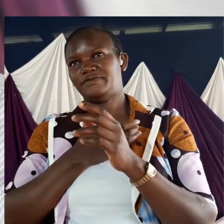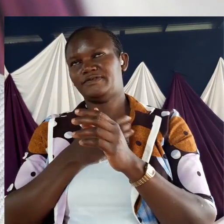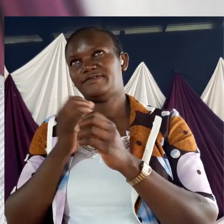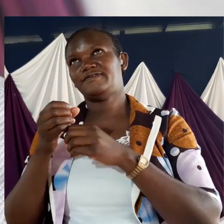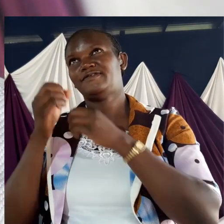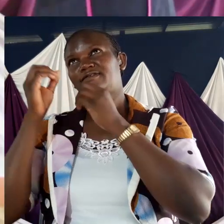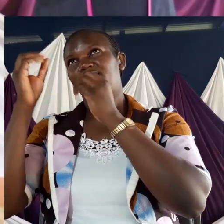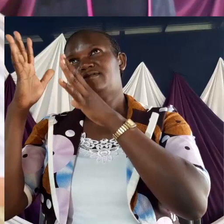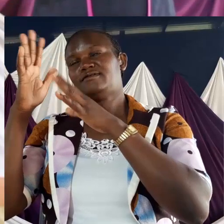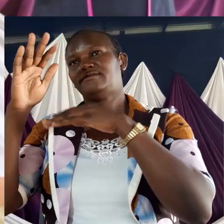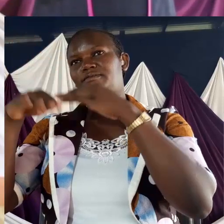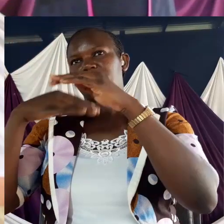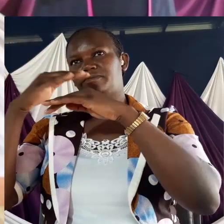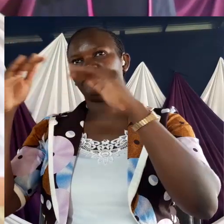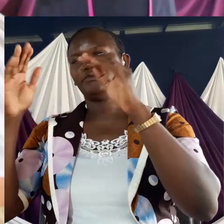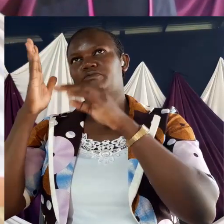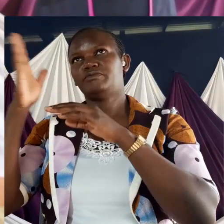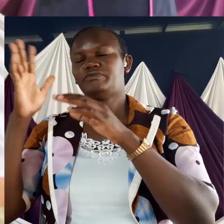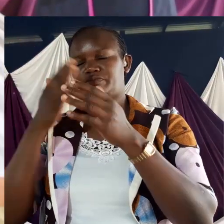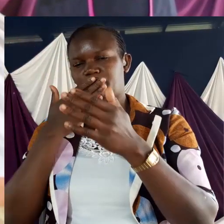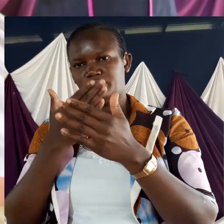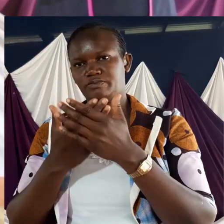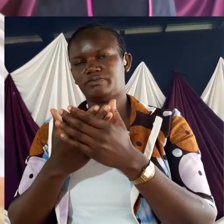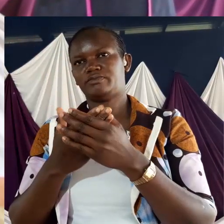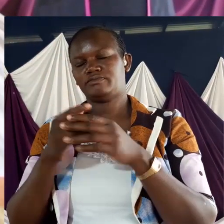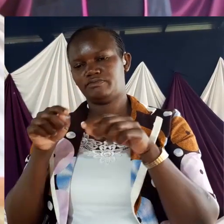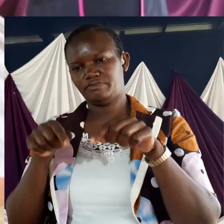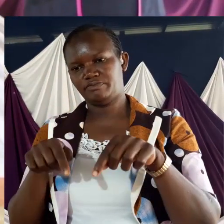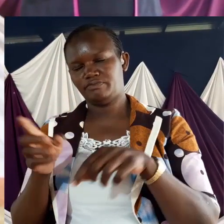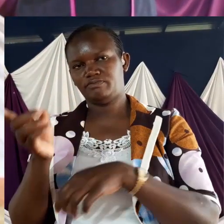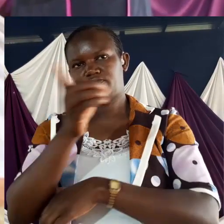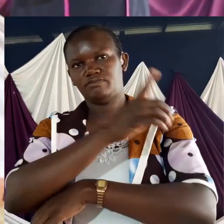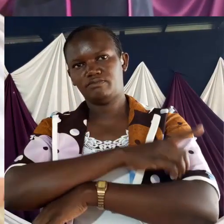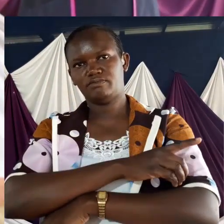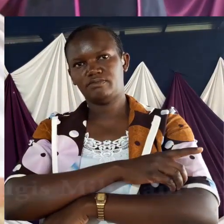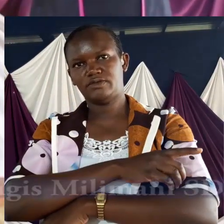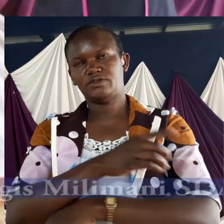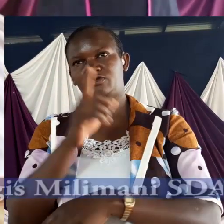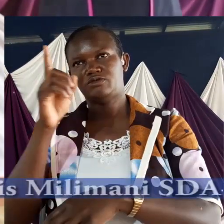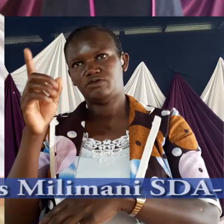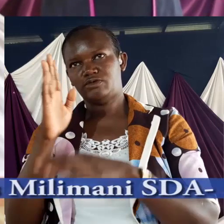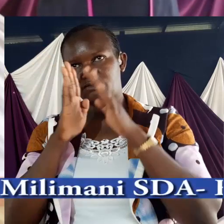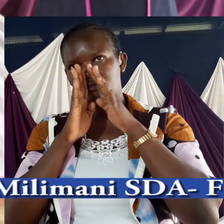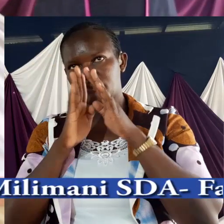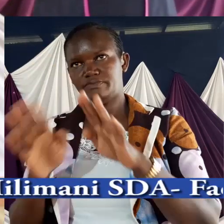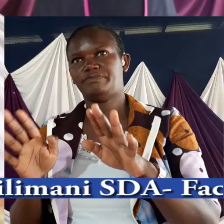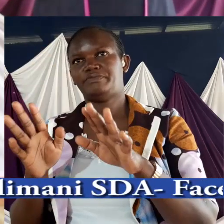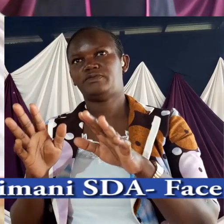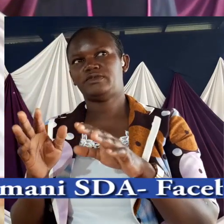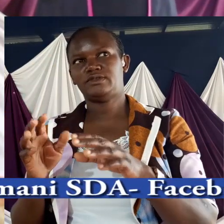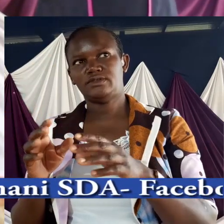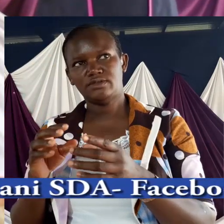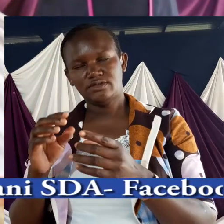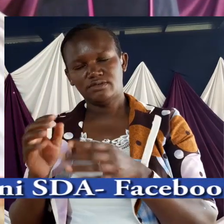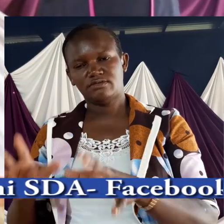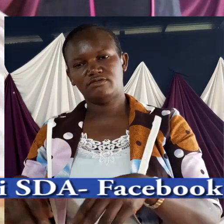Father, what in heaven, we are grateful for this day. You blessed it, it was sanctified, it was given unto